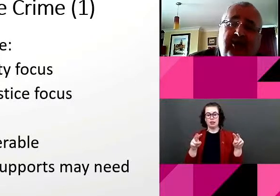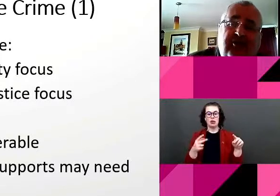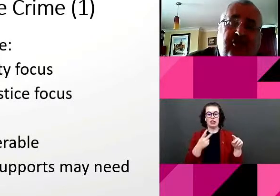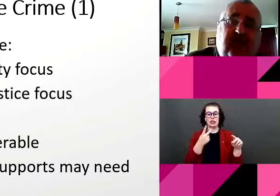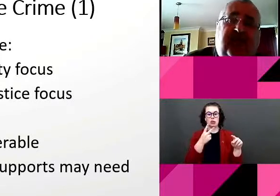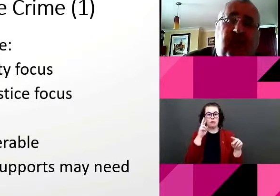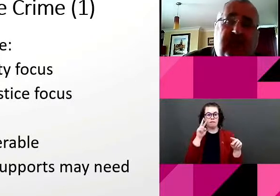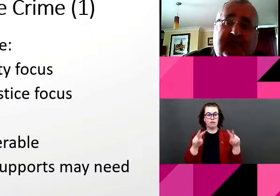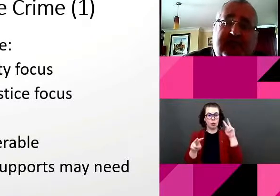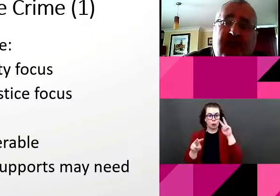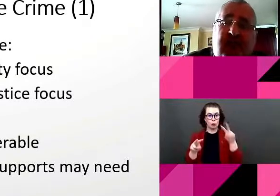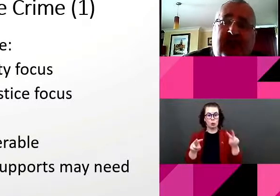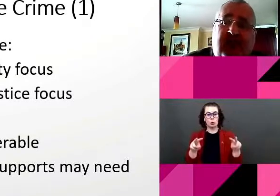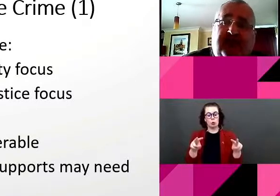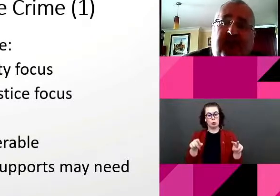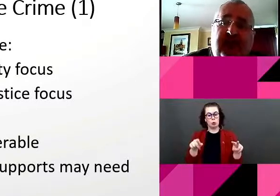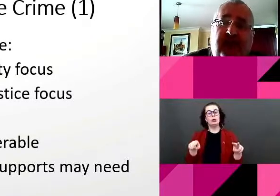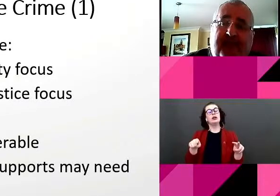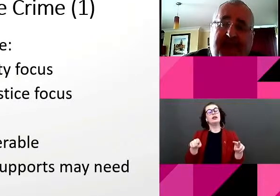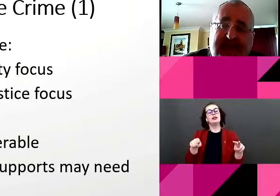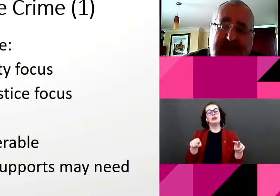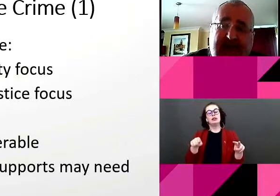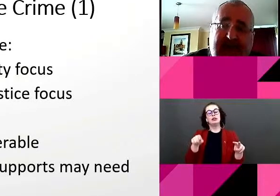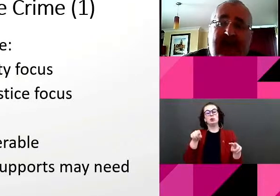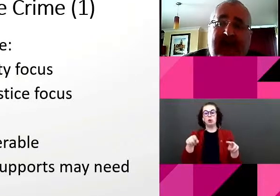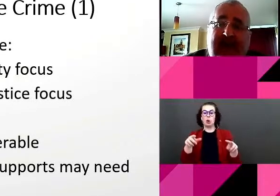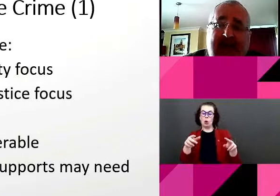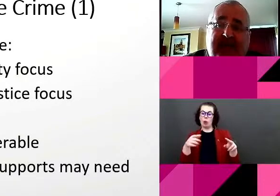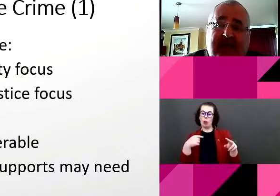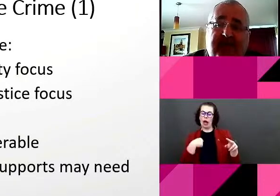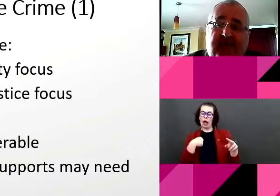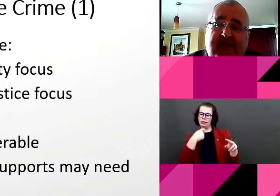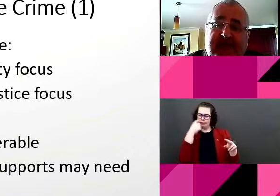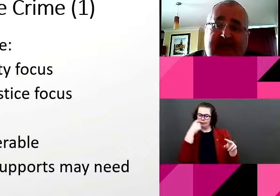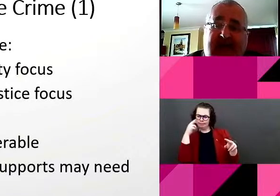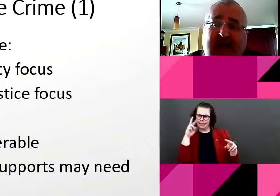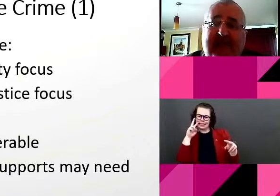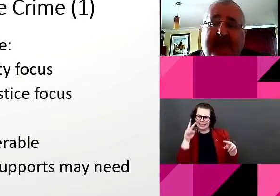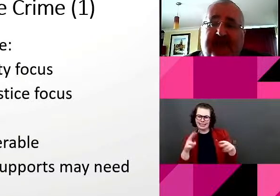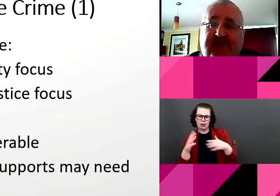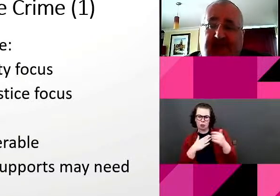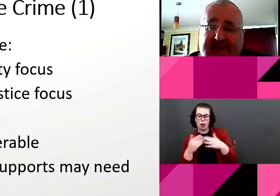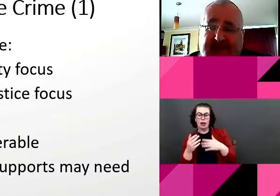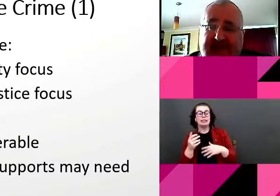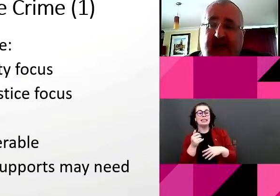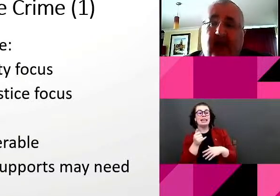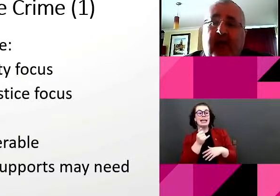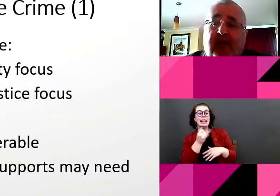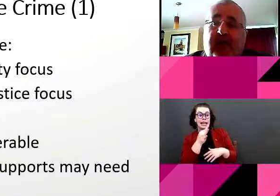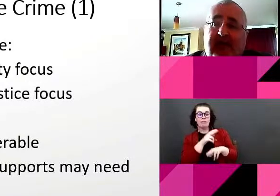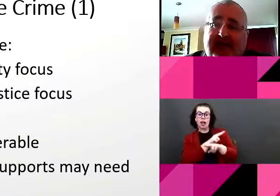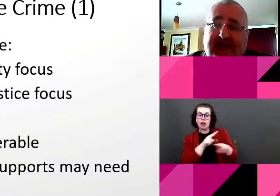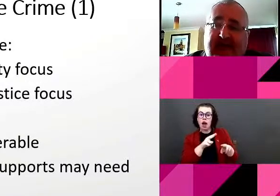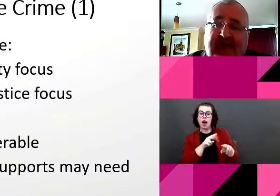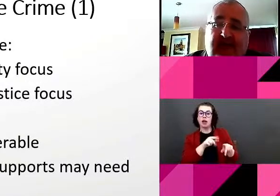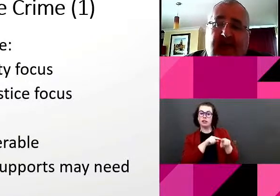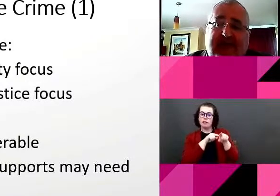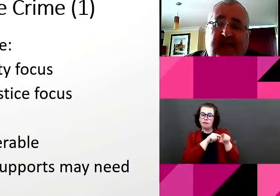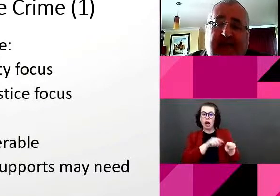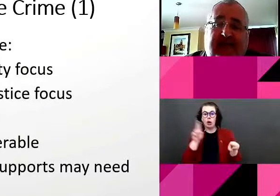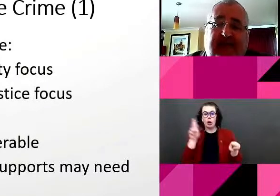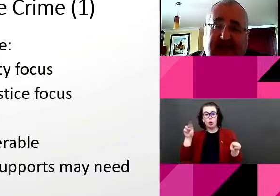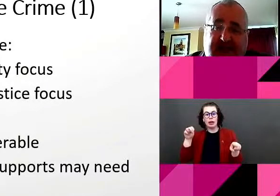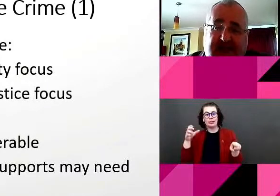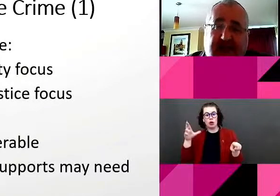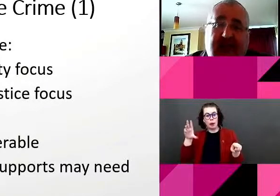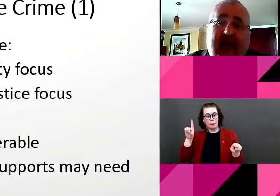an undue focus on vulnerability led to a denials of justice where hostility was